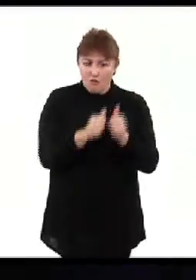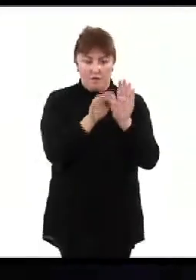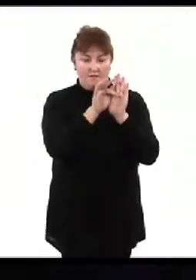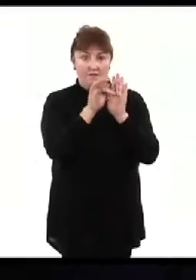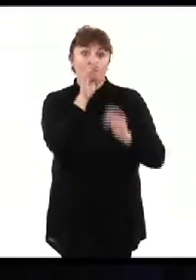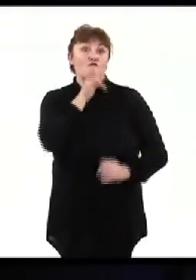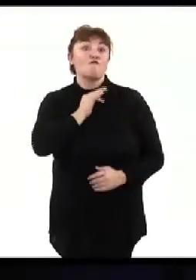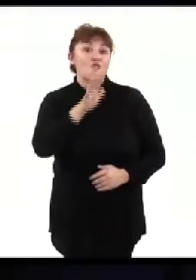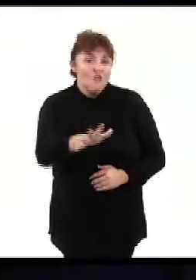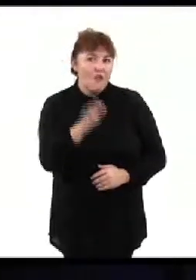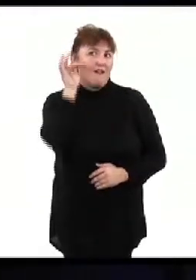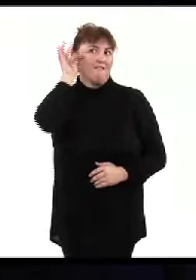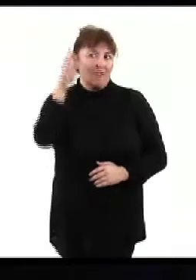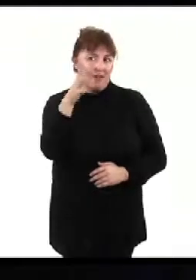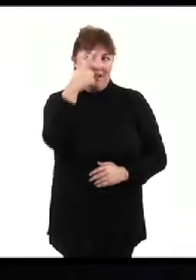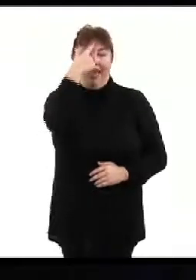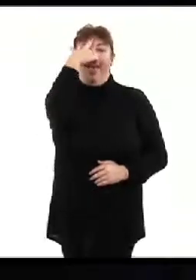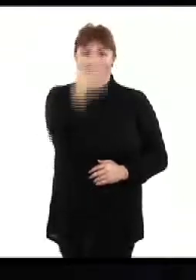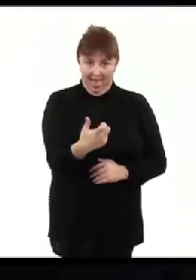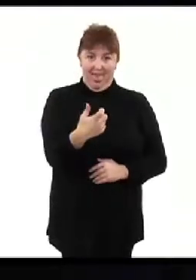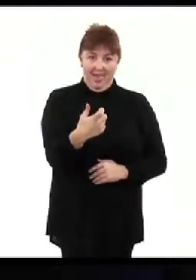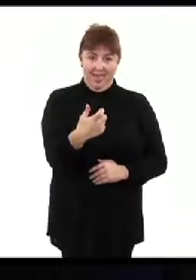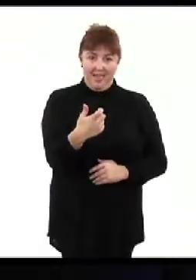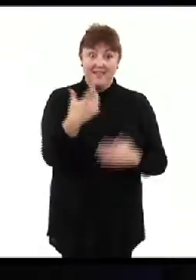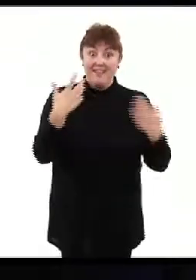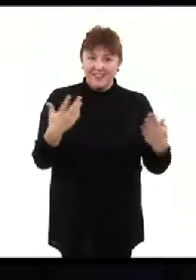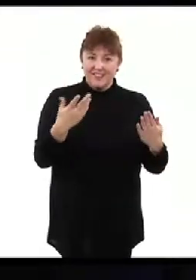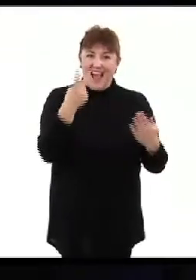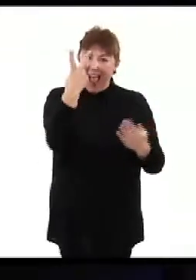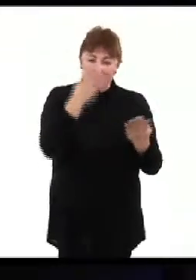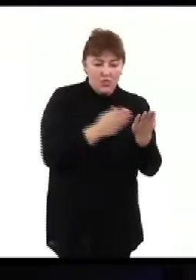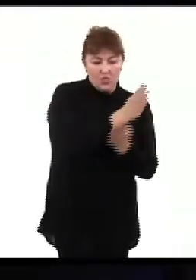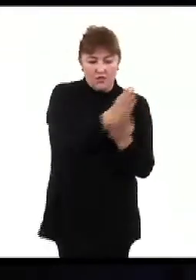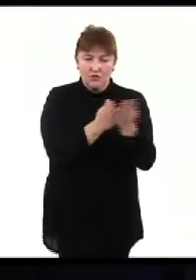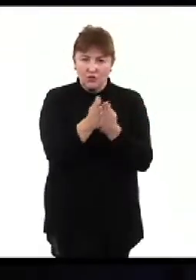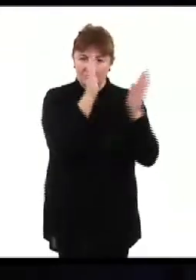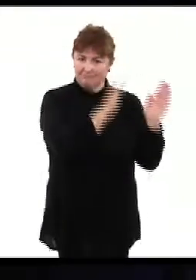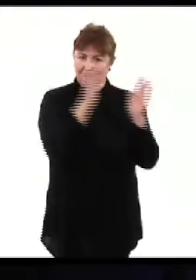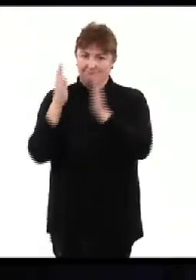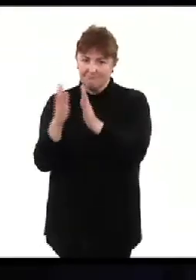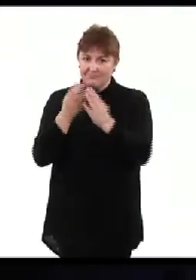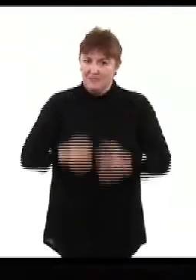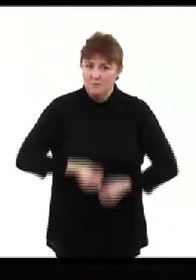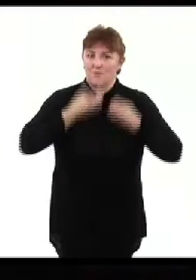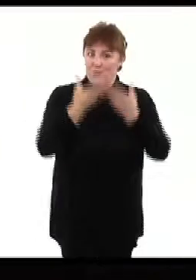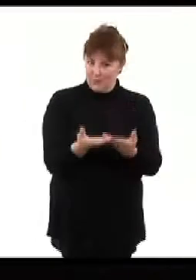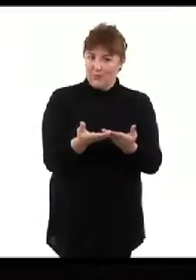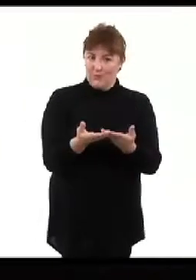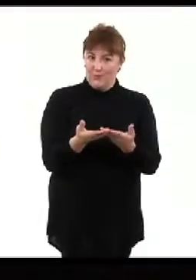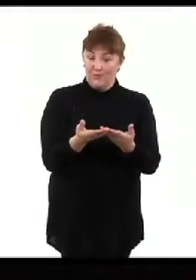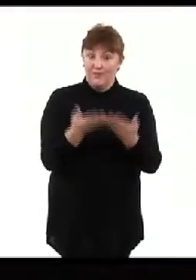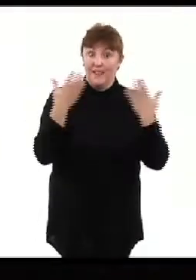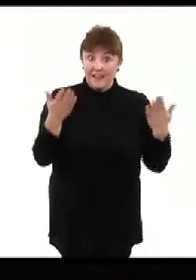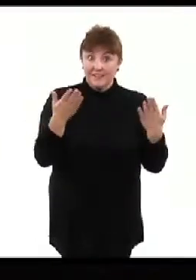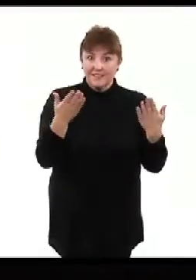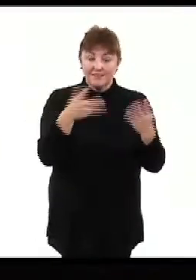two stages to acquisition, and to production. And what happens when you're in a TOT is you get this far,